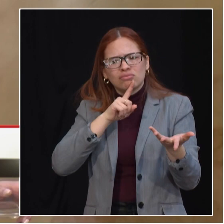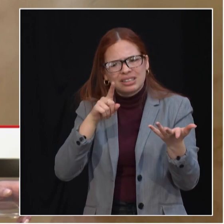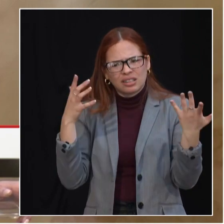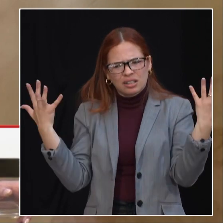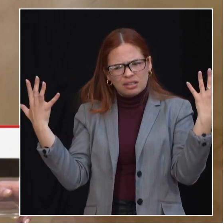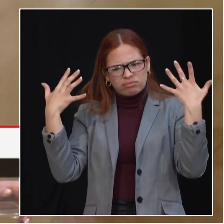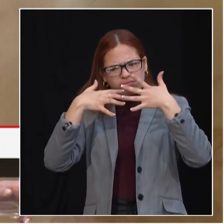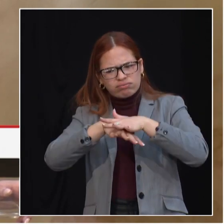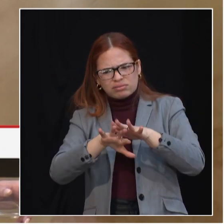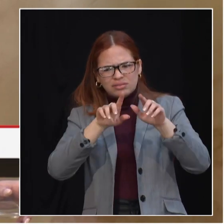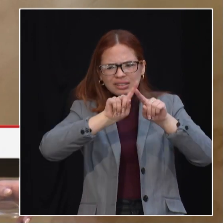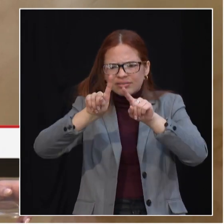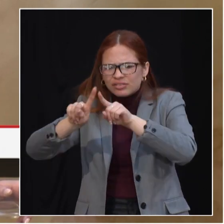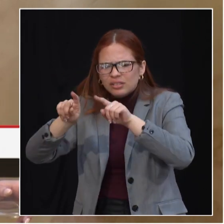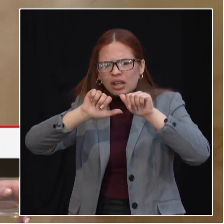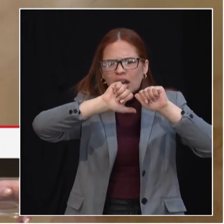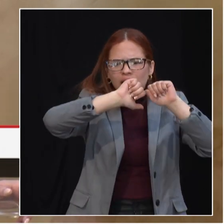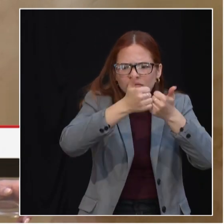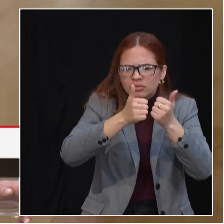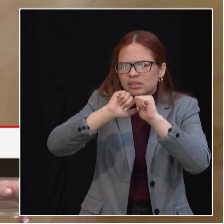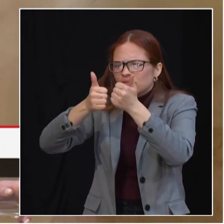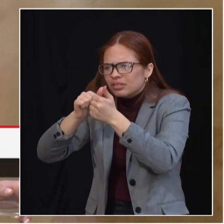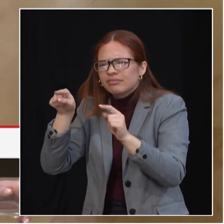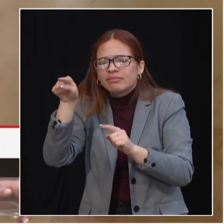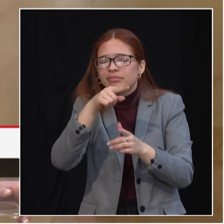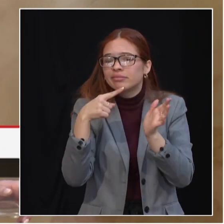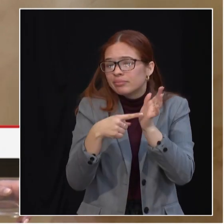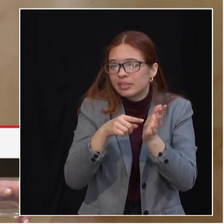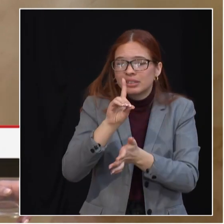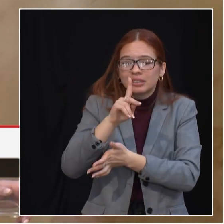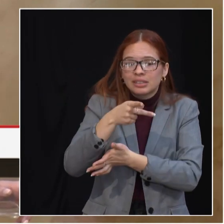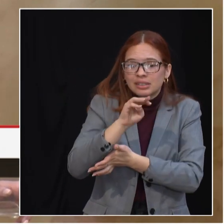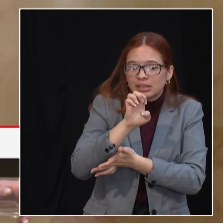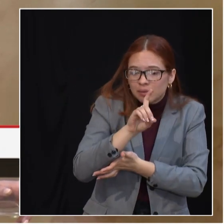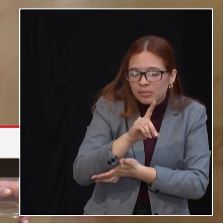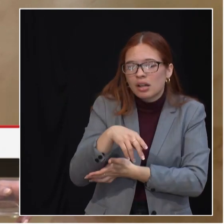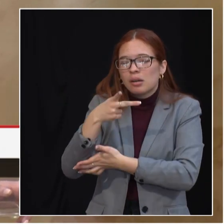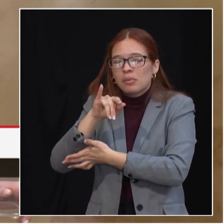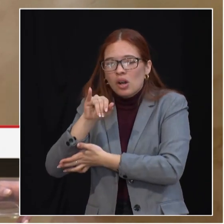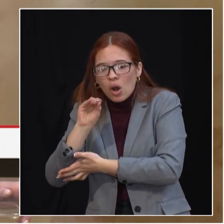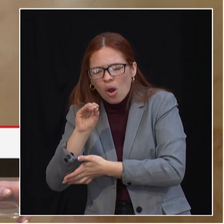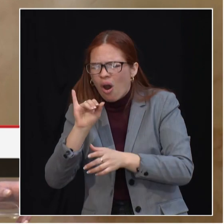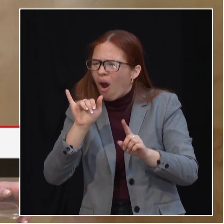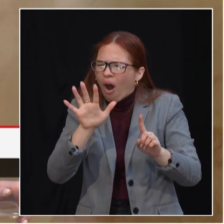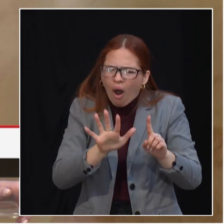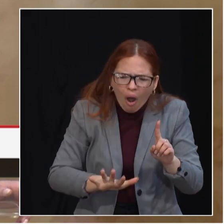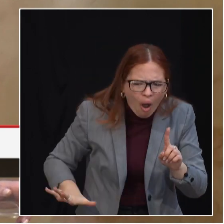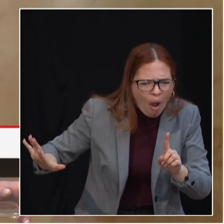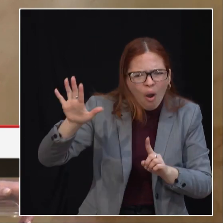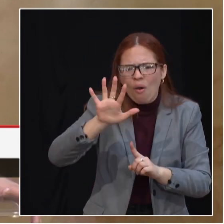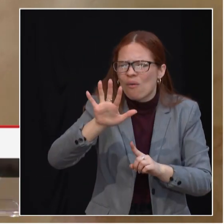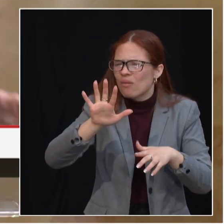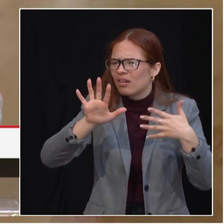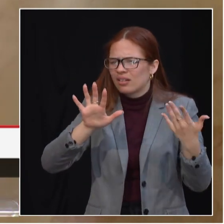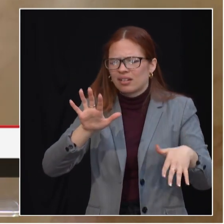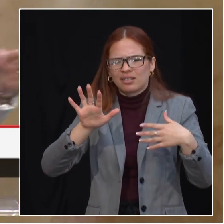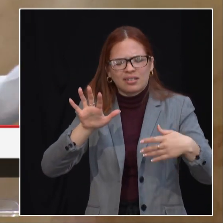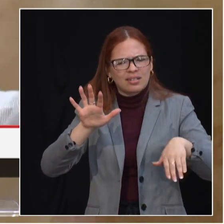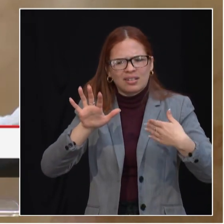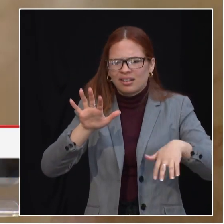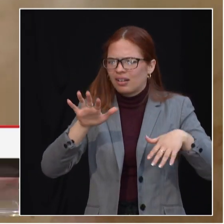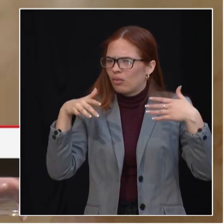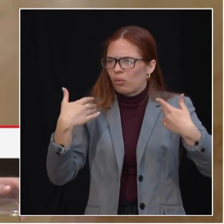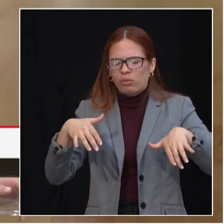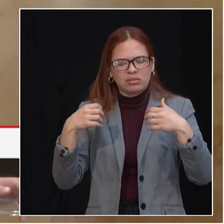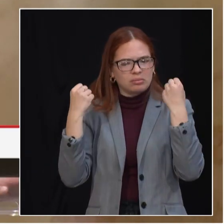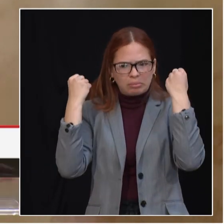much to the DemPed team, to the PIOs from across the DemPed cluster and beyond. This took